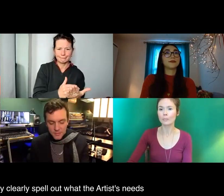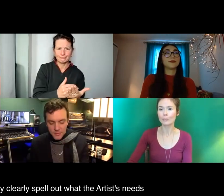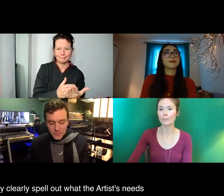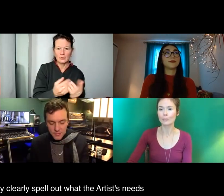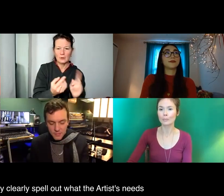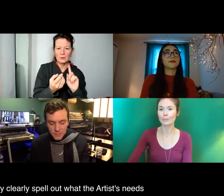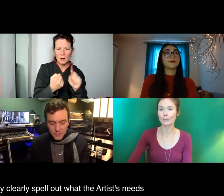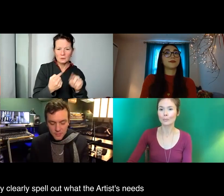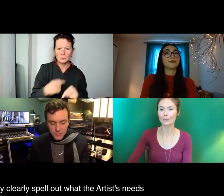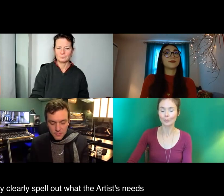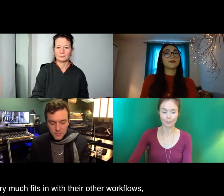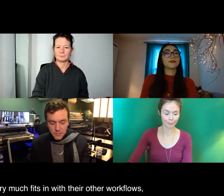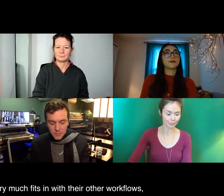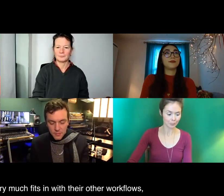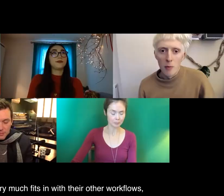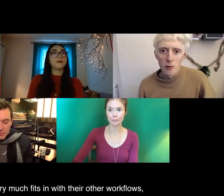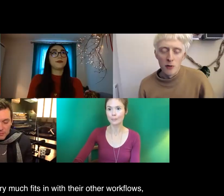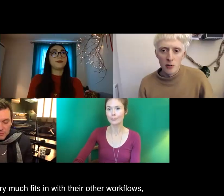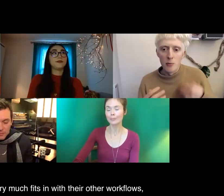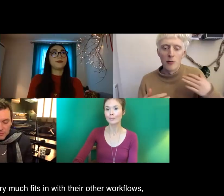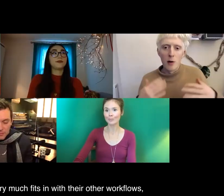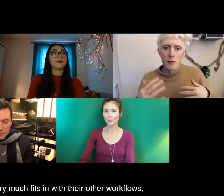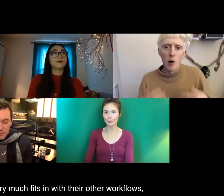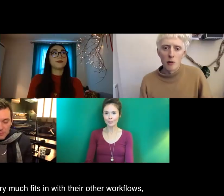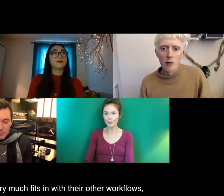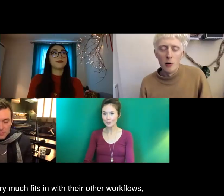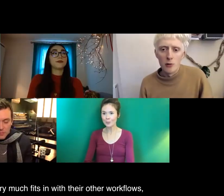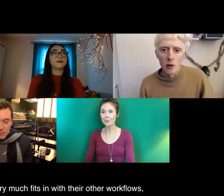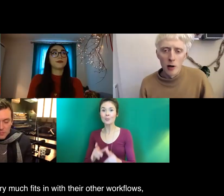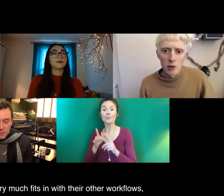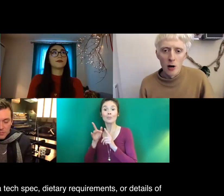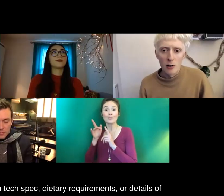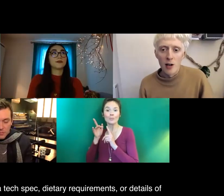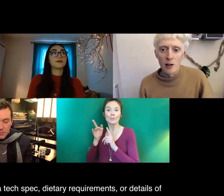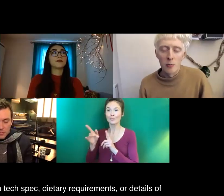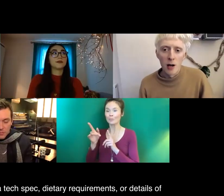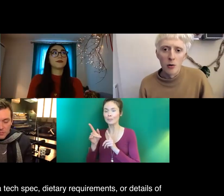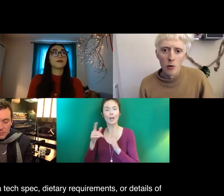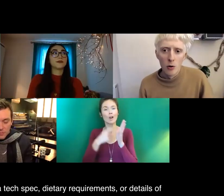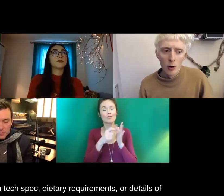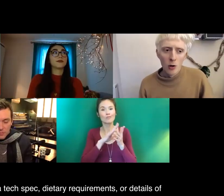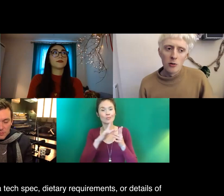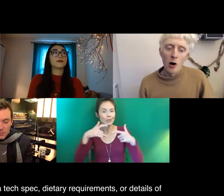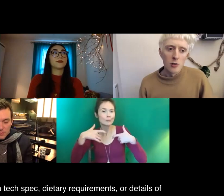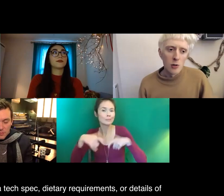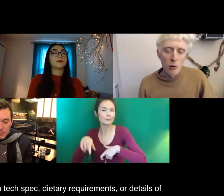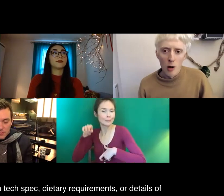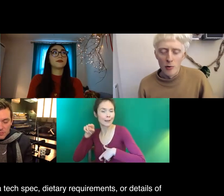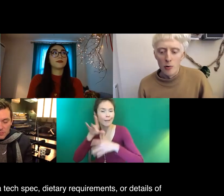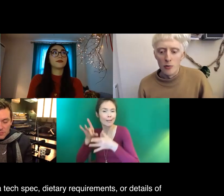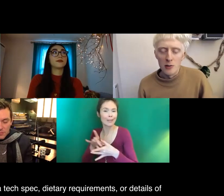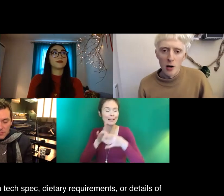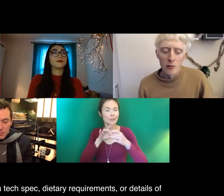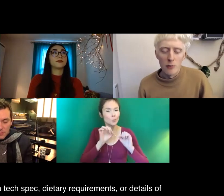needs, and it's very much fits in with their other workflows, you know, like sharing a tech spec or dietary